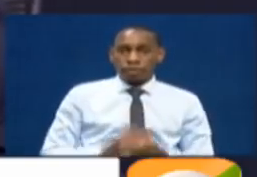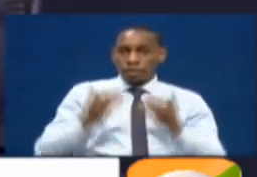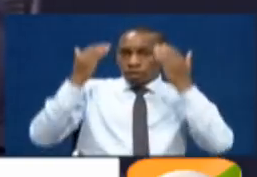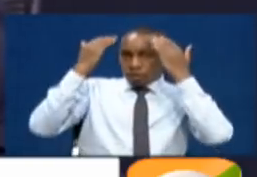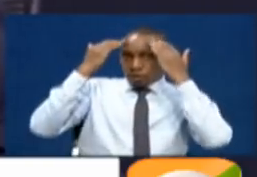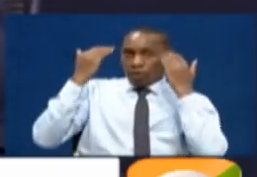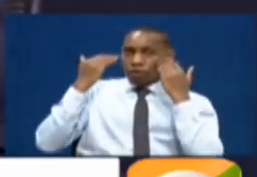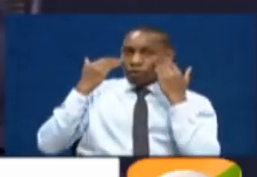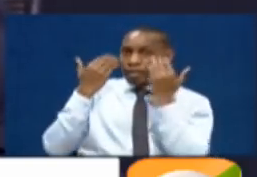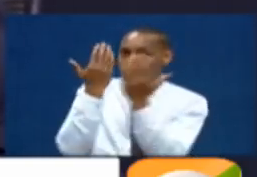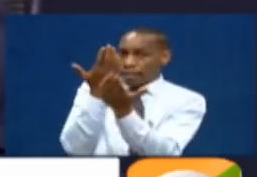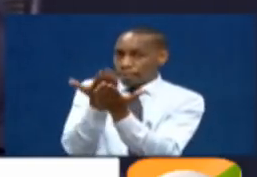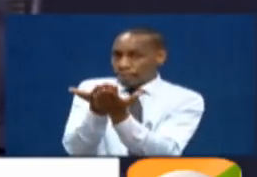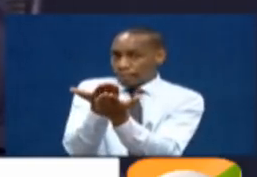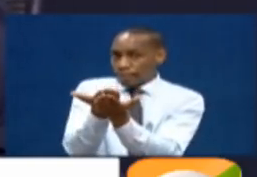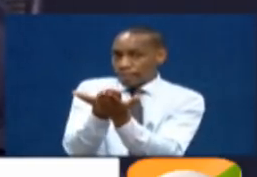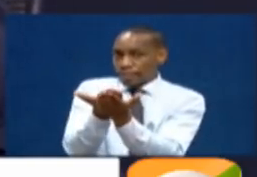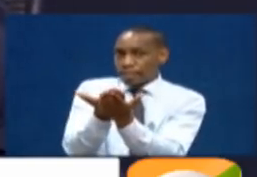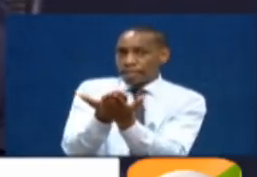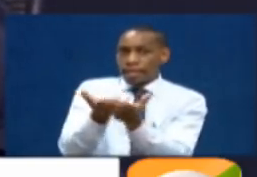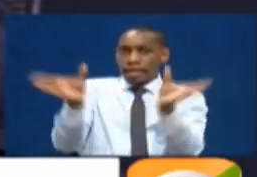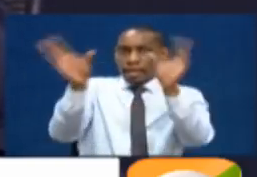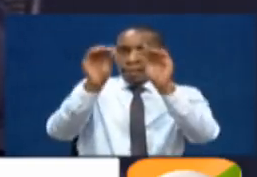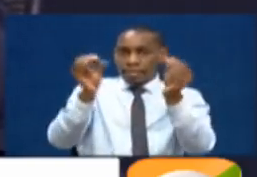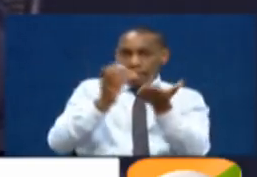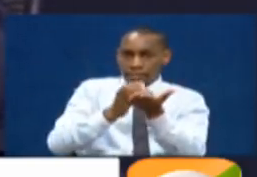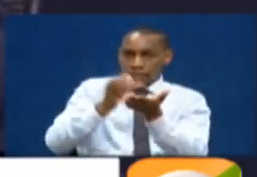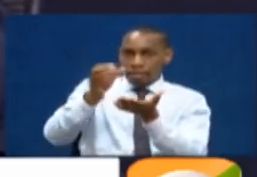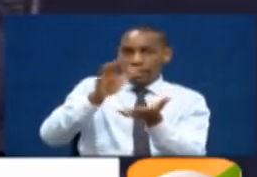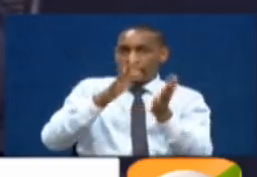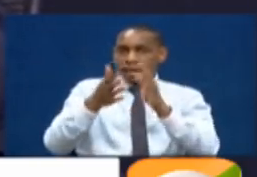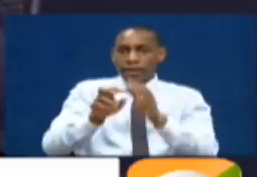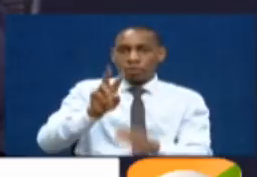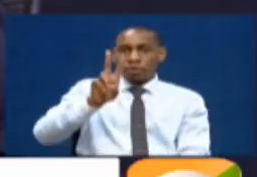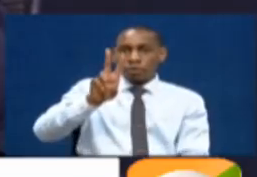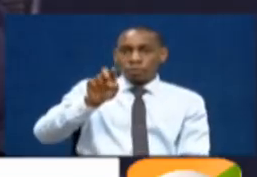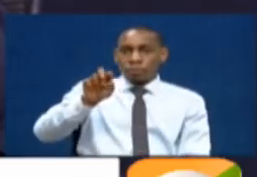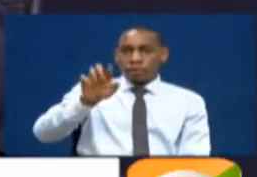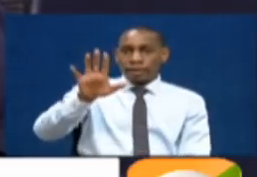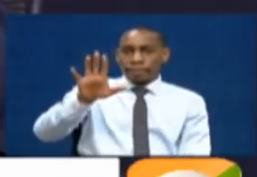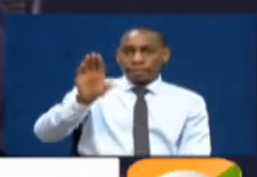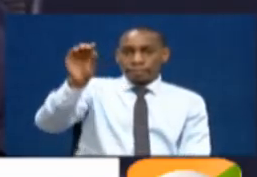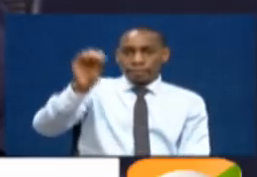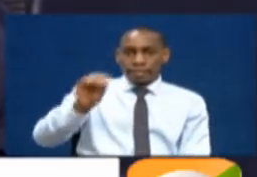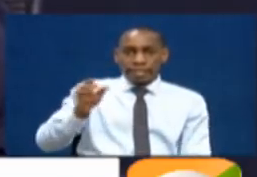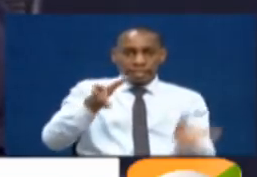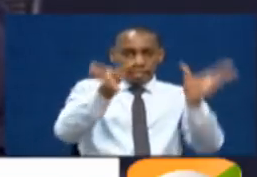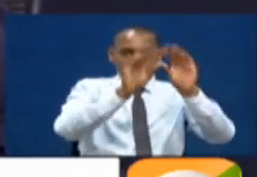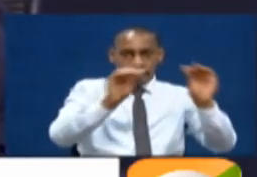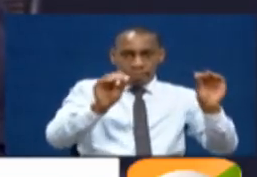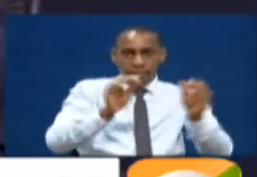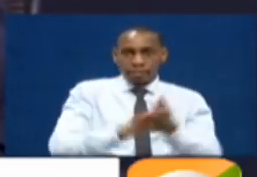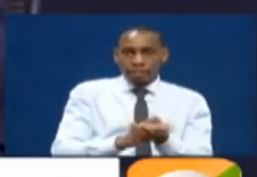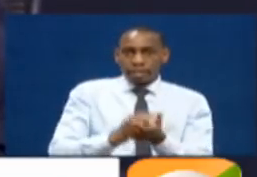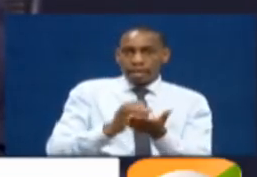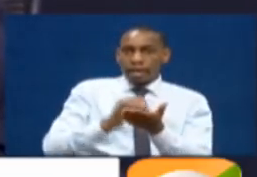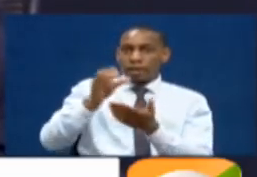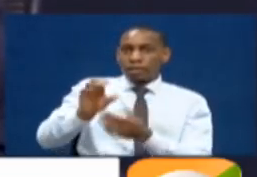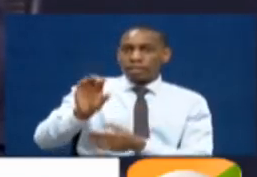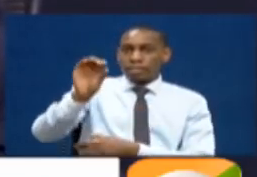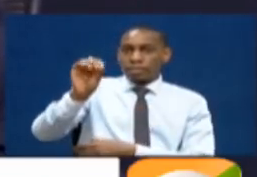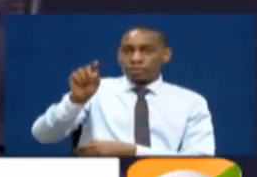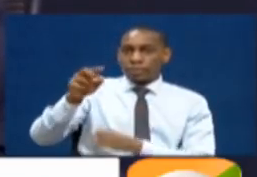demanded or requested for a budgetary allocation of about 2.5% of the budget. Mm. They got